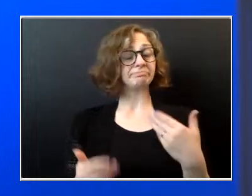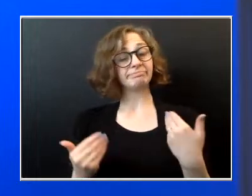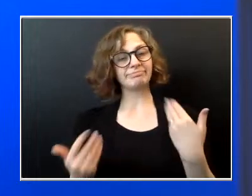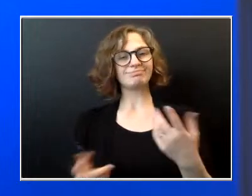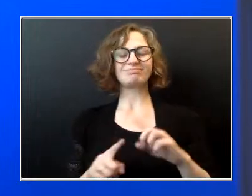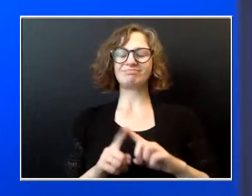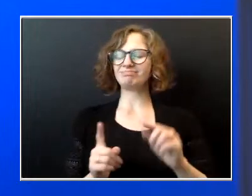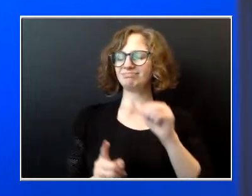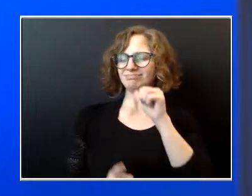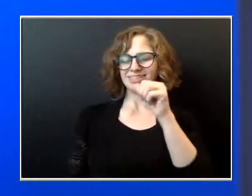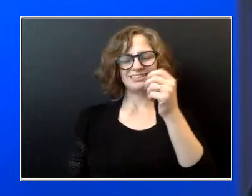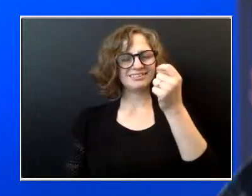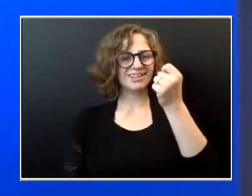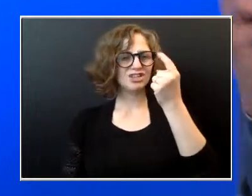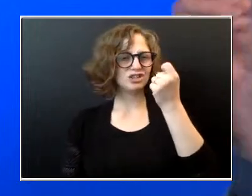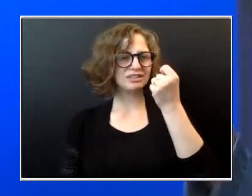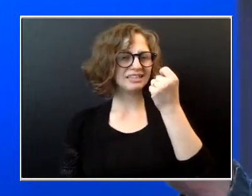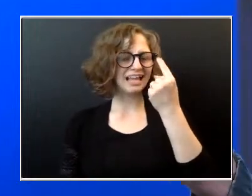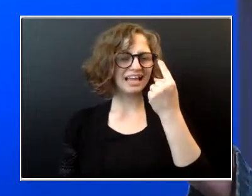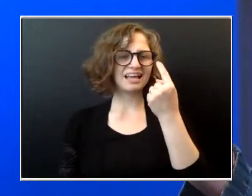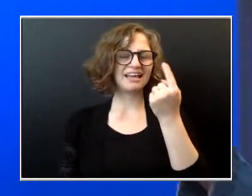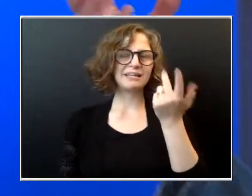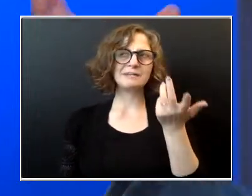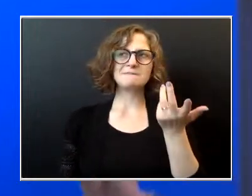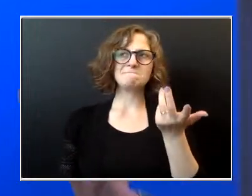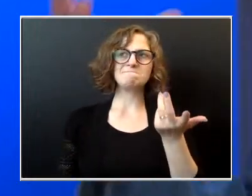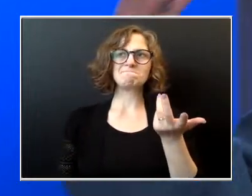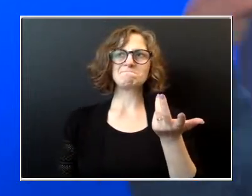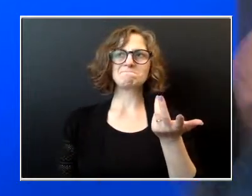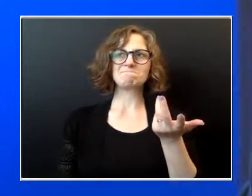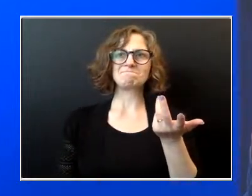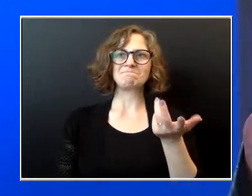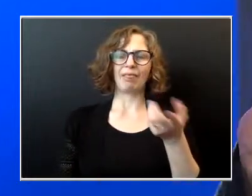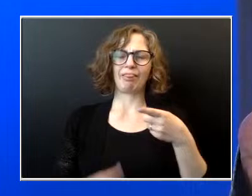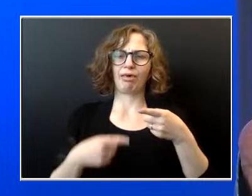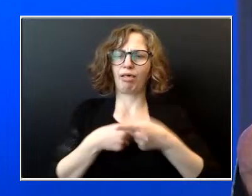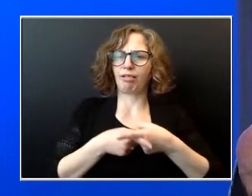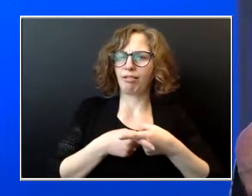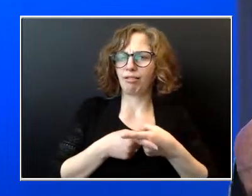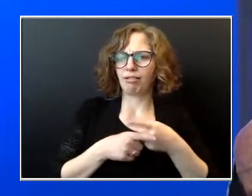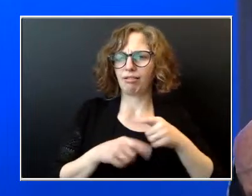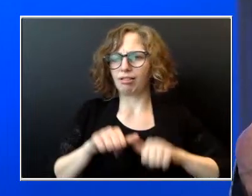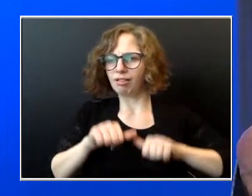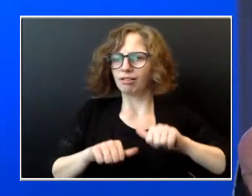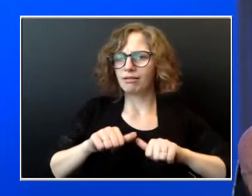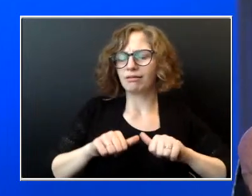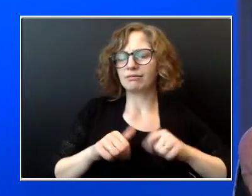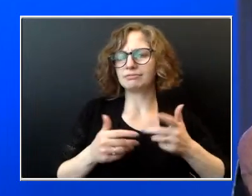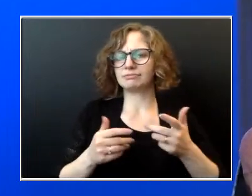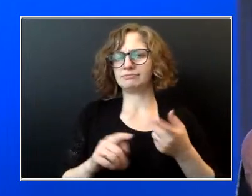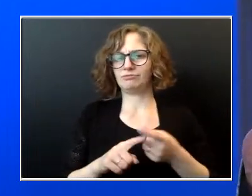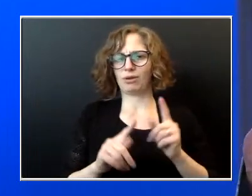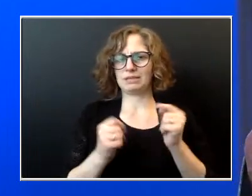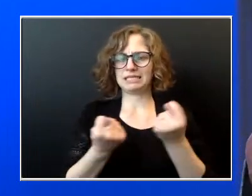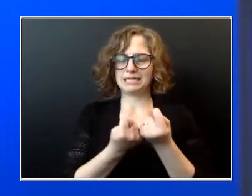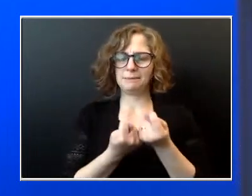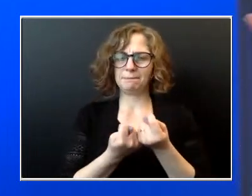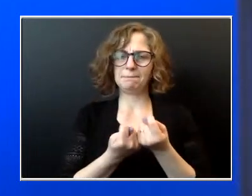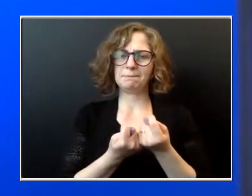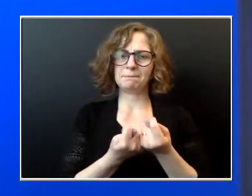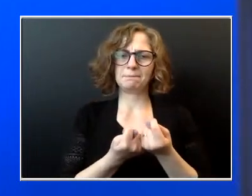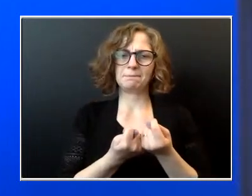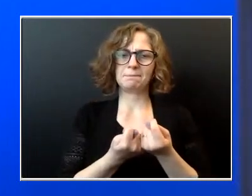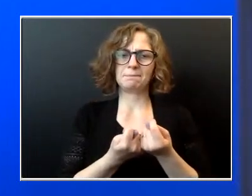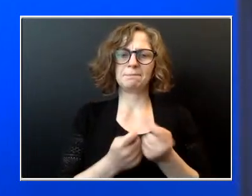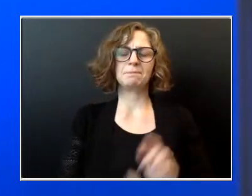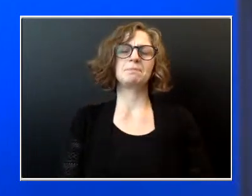understand I didn't understand the dilemma that the team was having. And then I get a